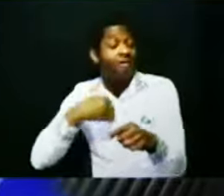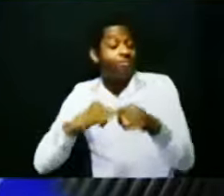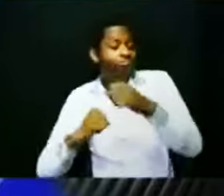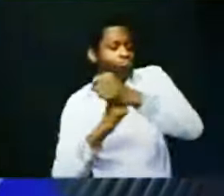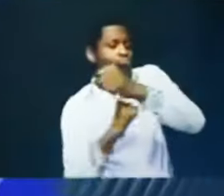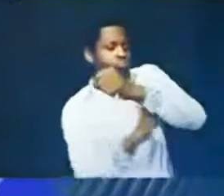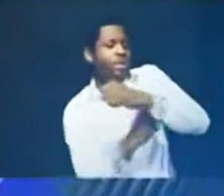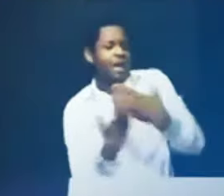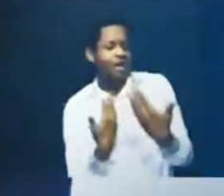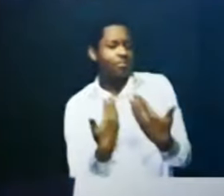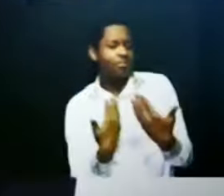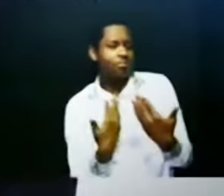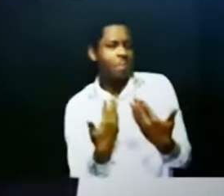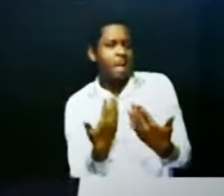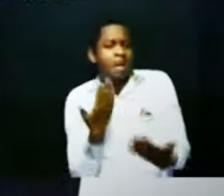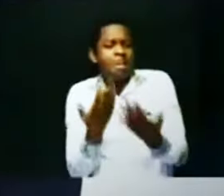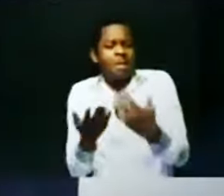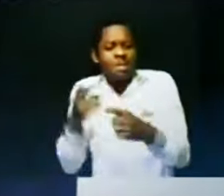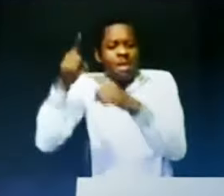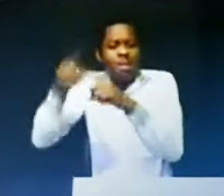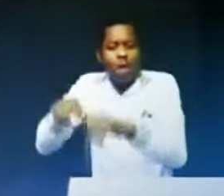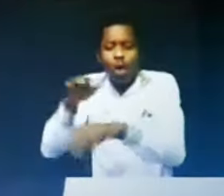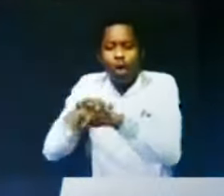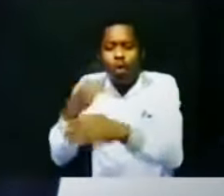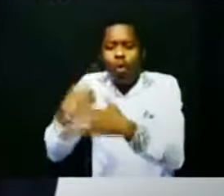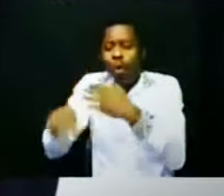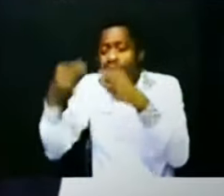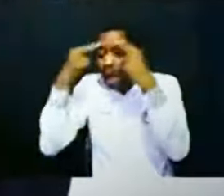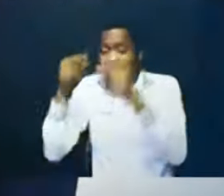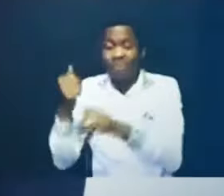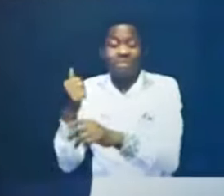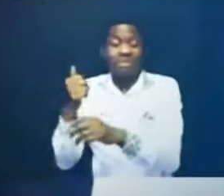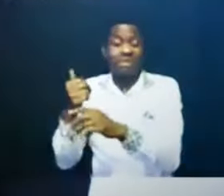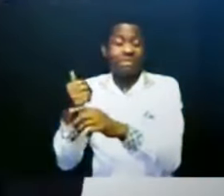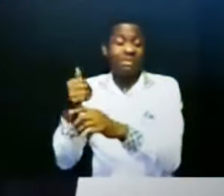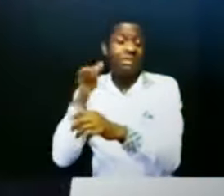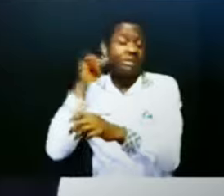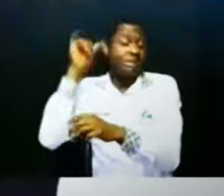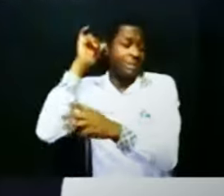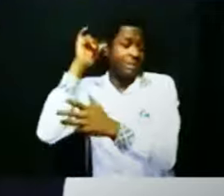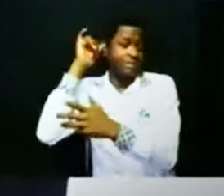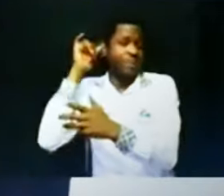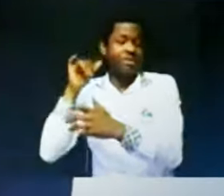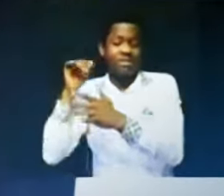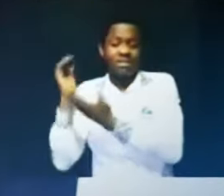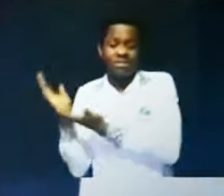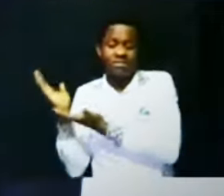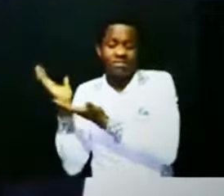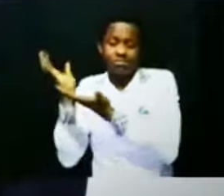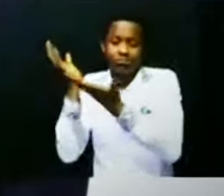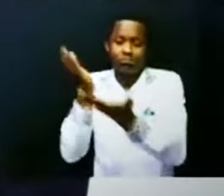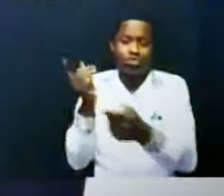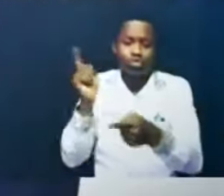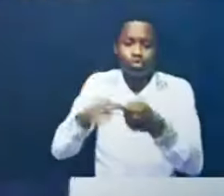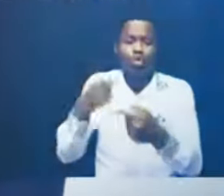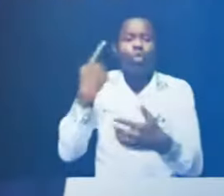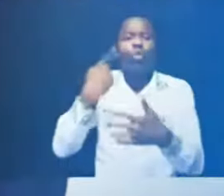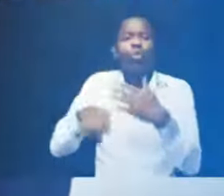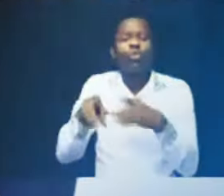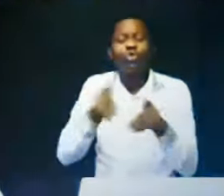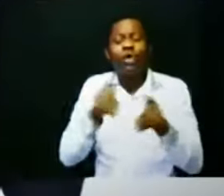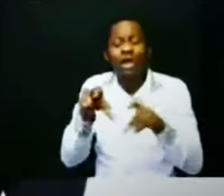could be based on what happened yesterday. Then they bring an interpretation to what you are doing today.